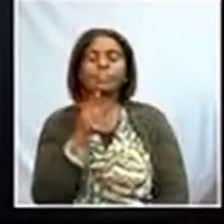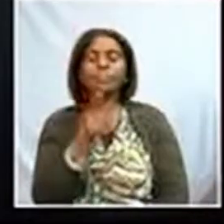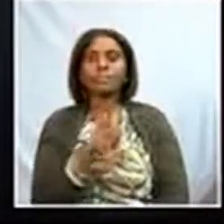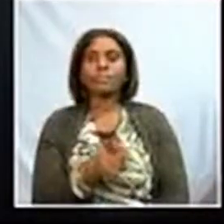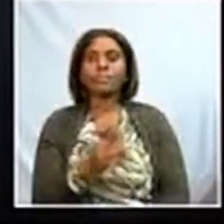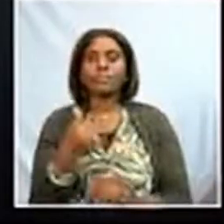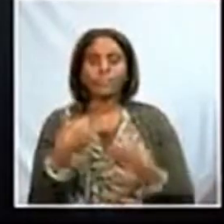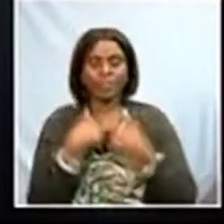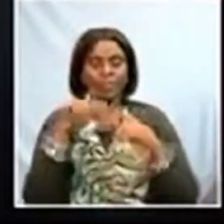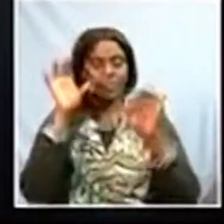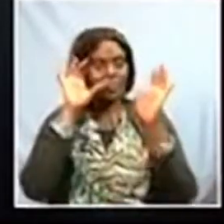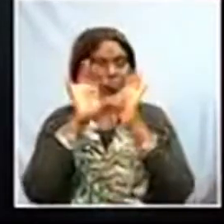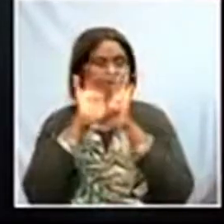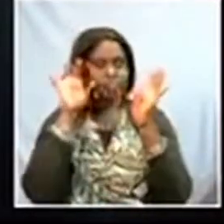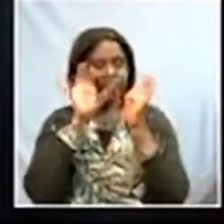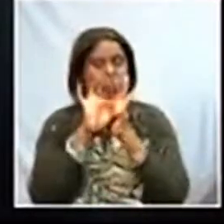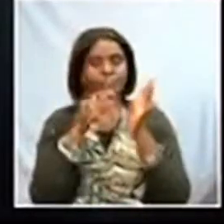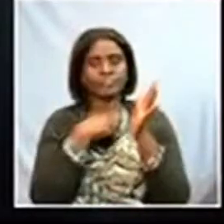There's a picture of